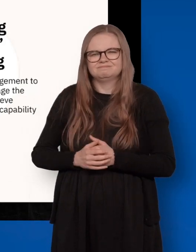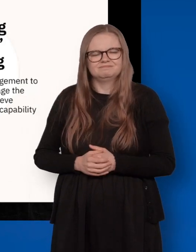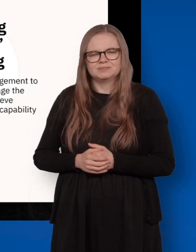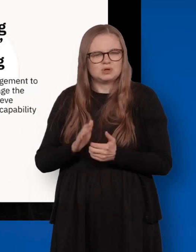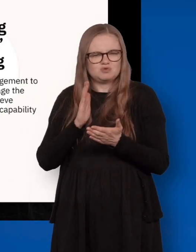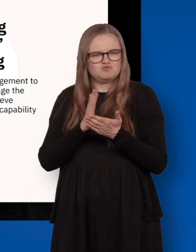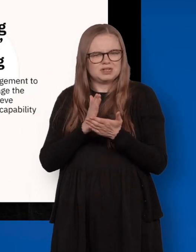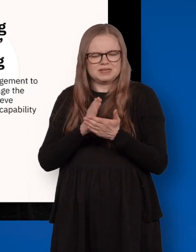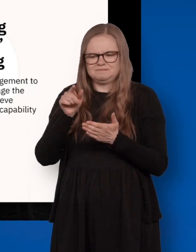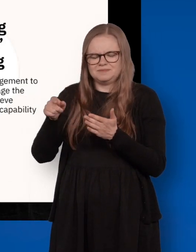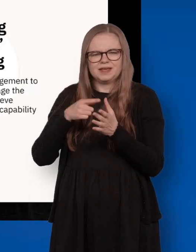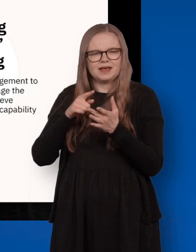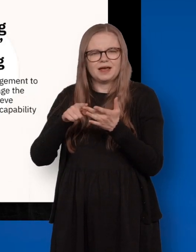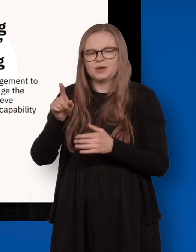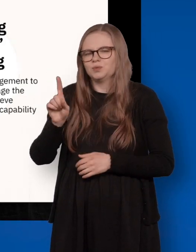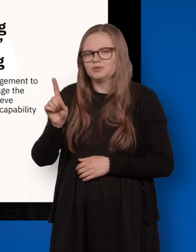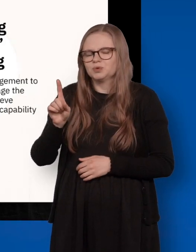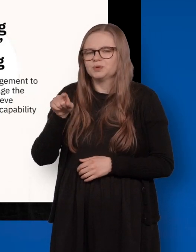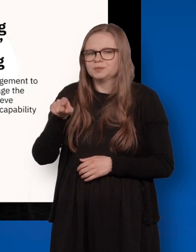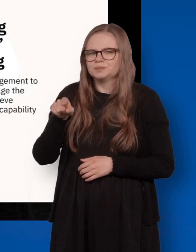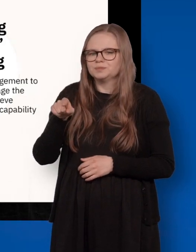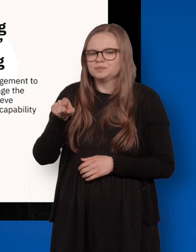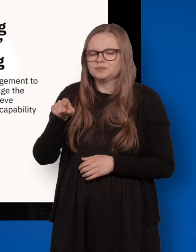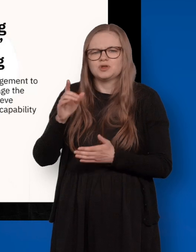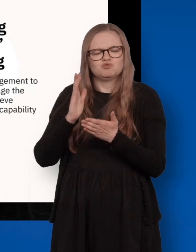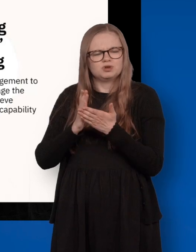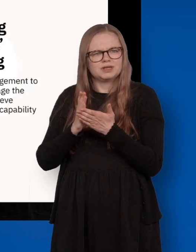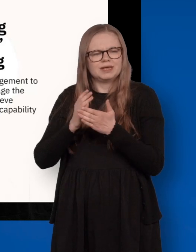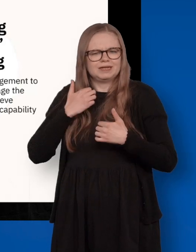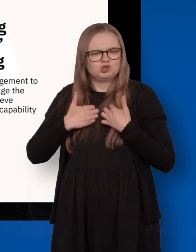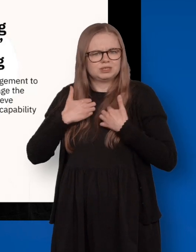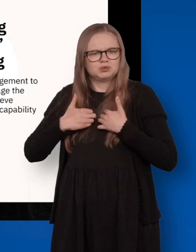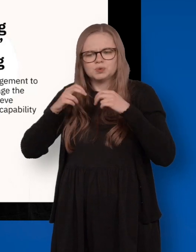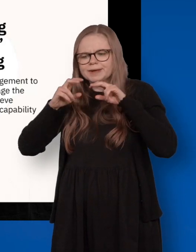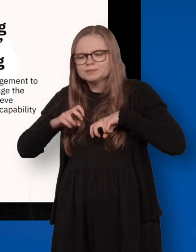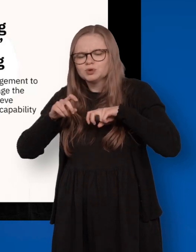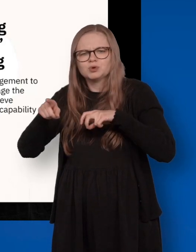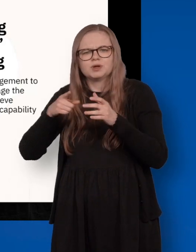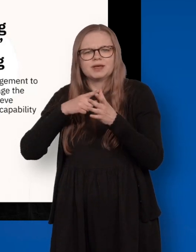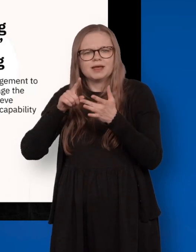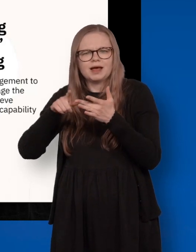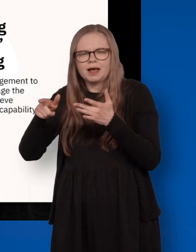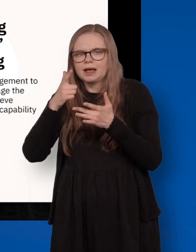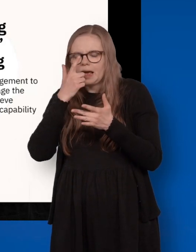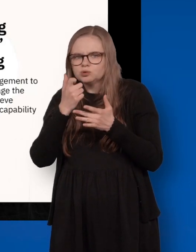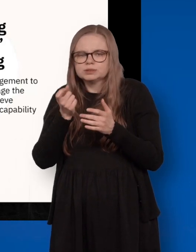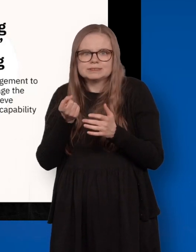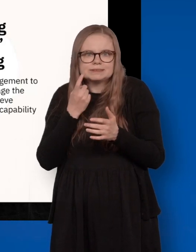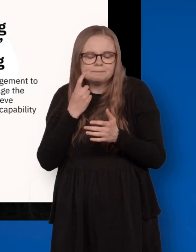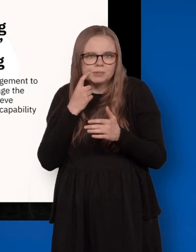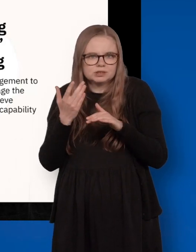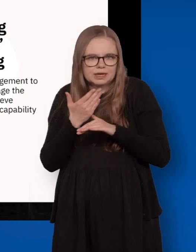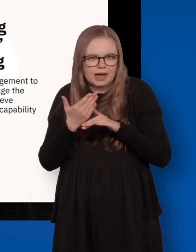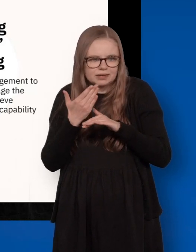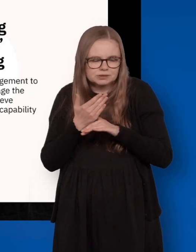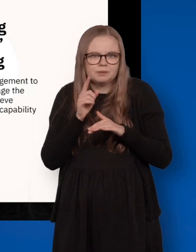Rather, it's almost we actually are more interested in exploring how we can use AI to sort of do quite sort of simple